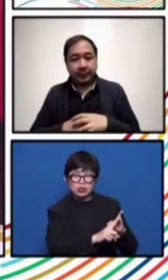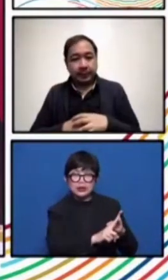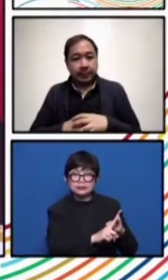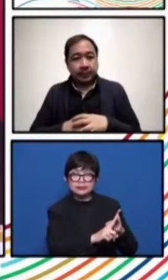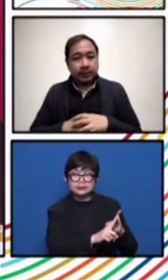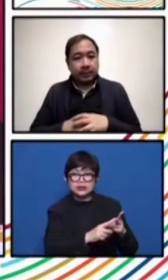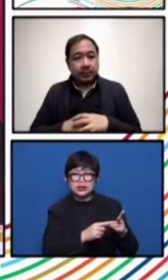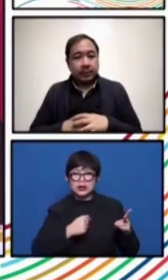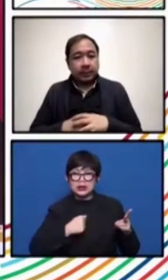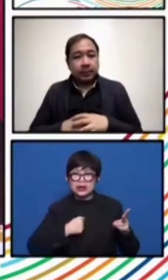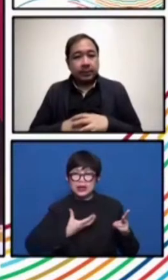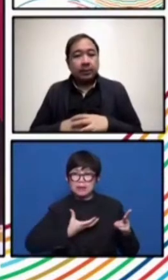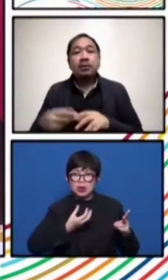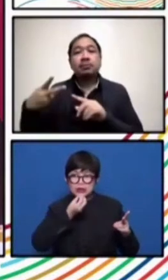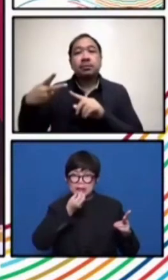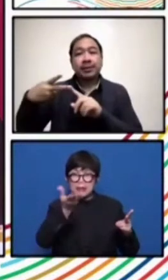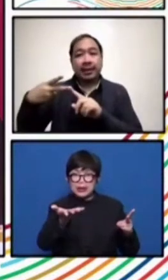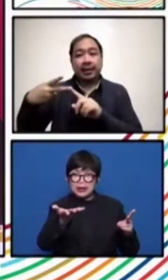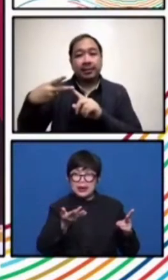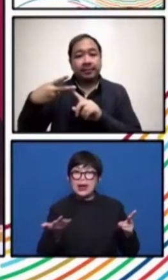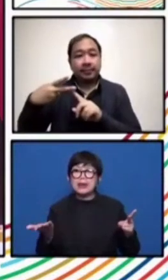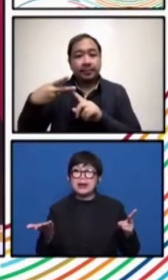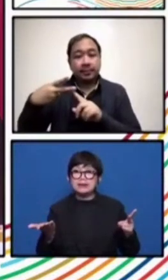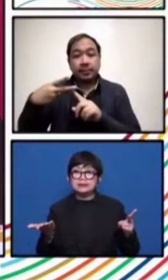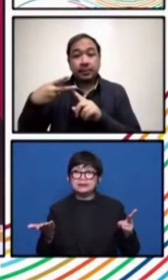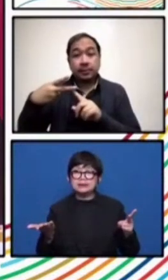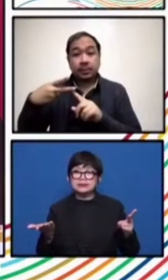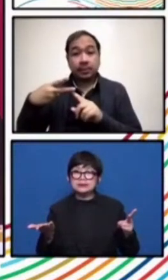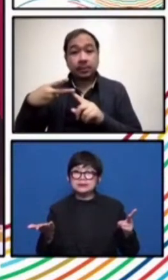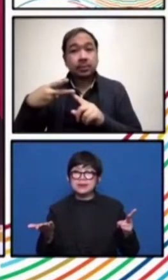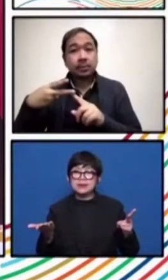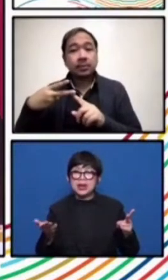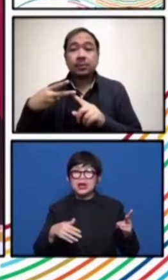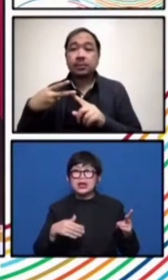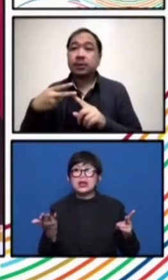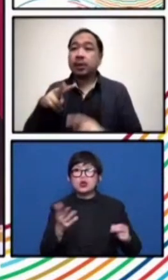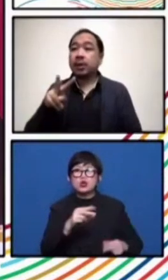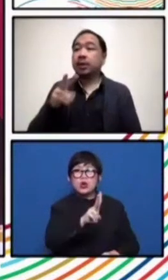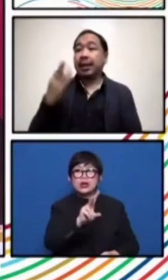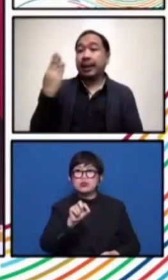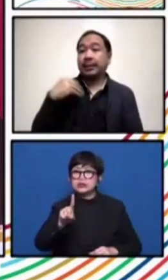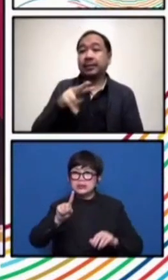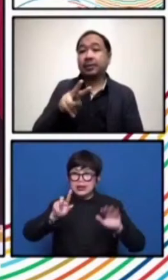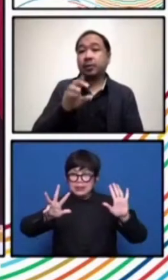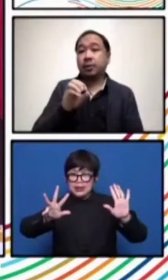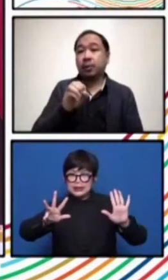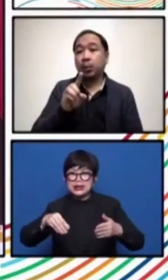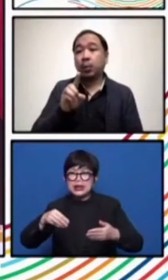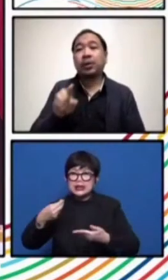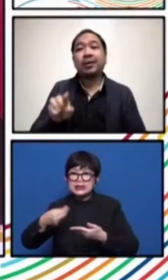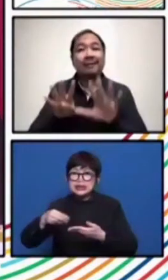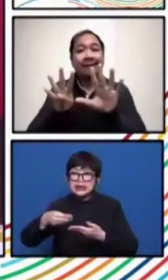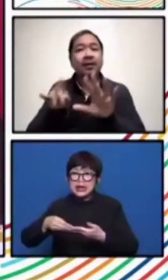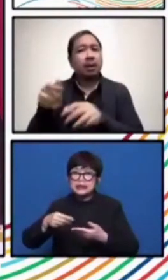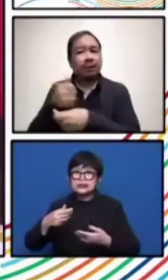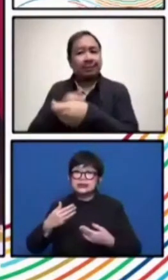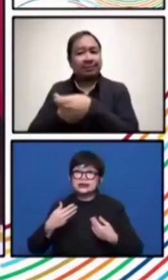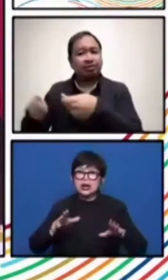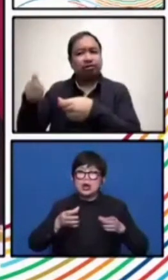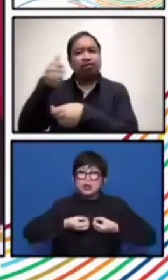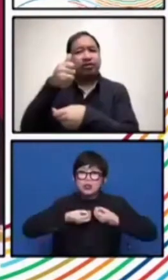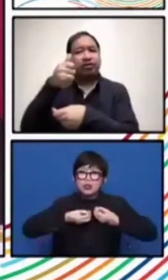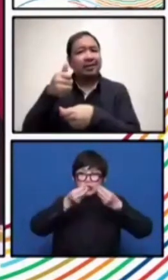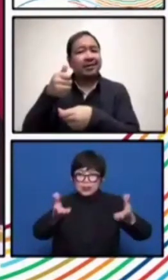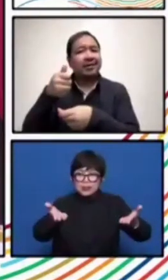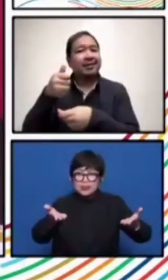that um in 2019 the Secretary General he launched a United Nations data